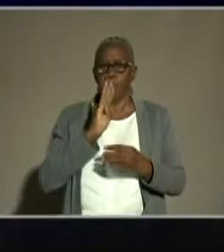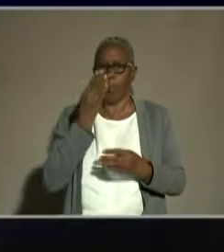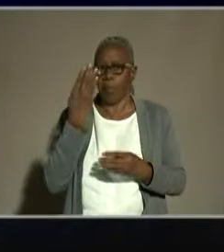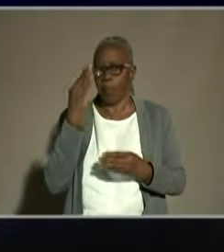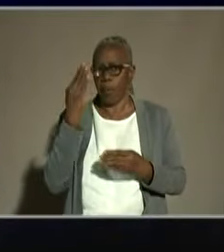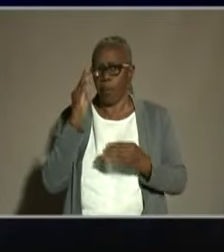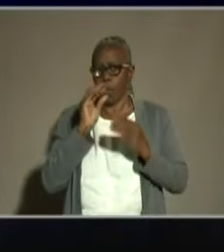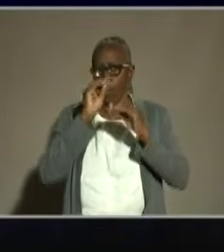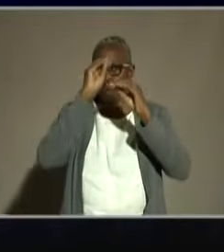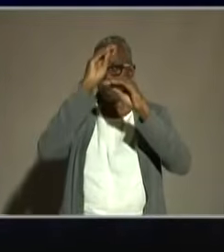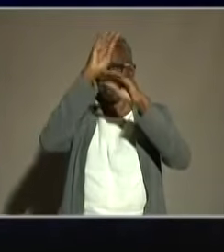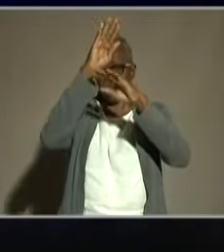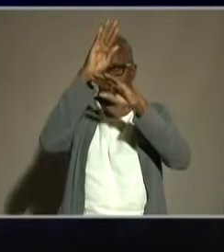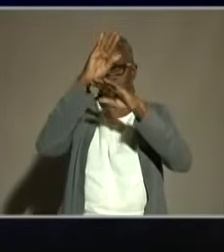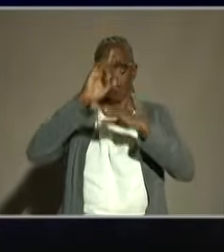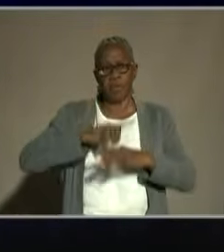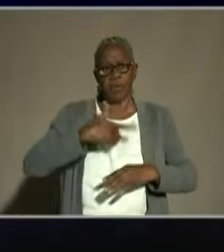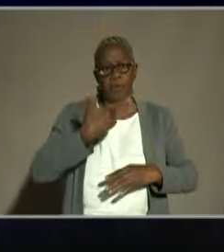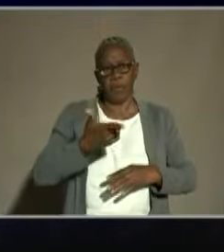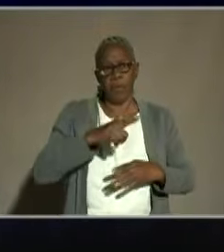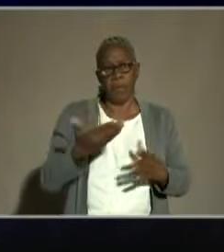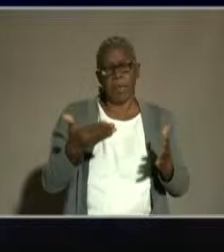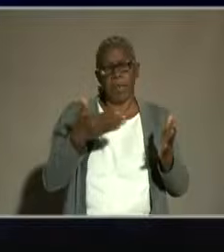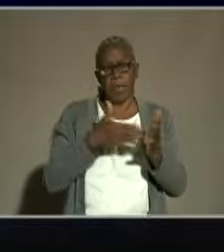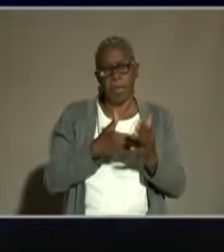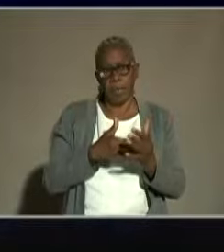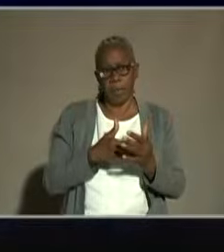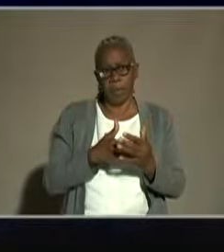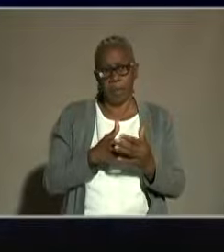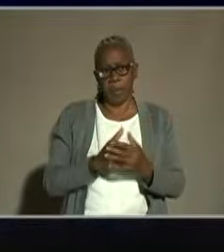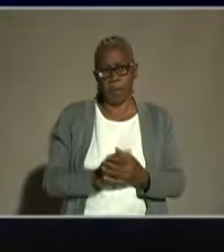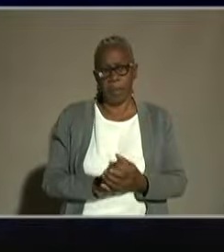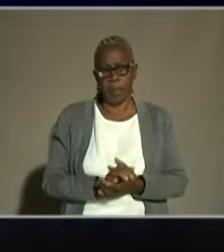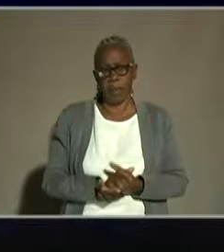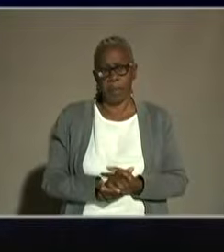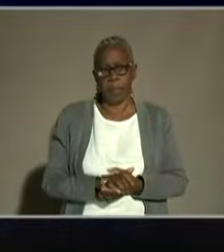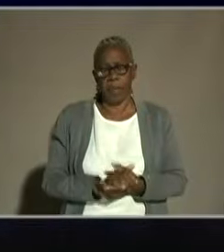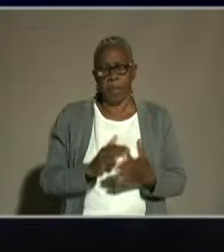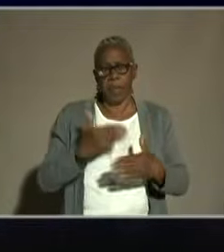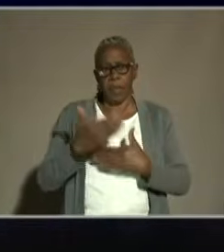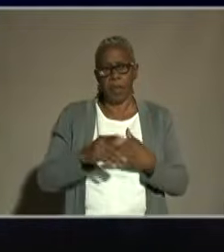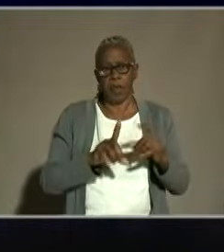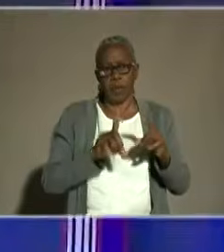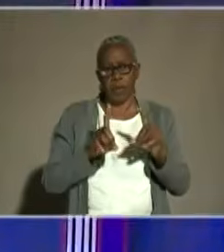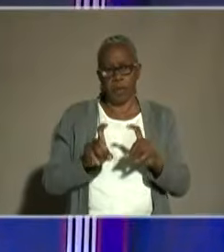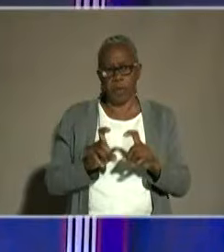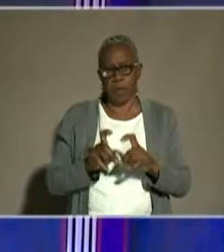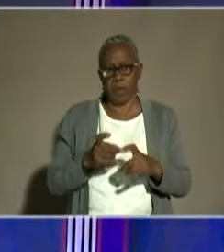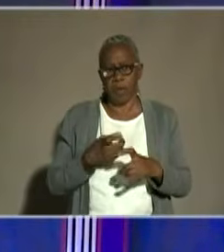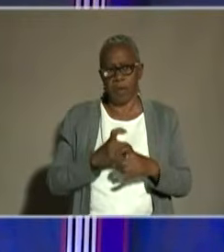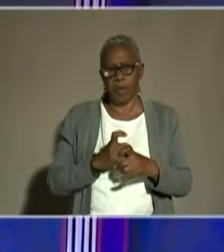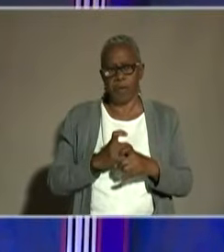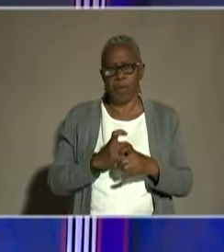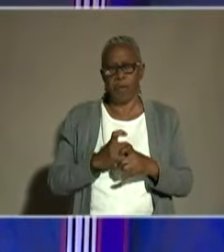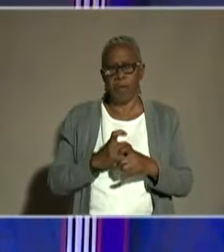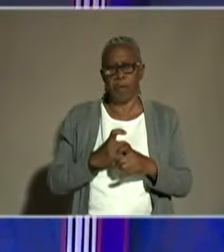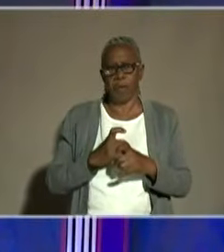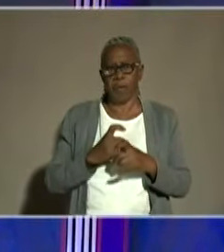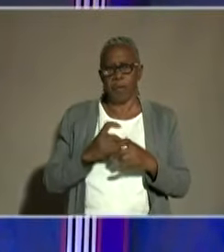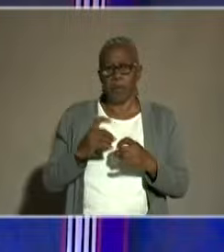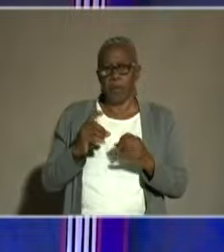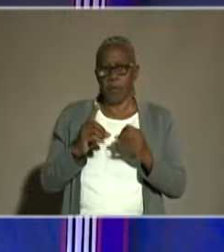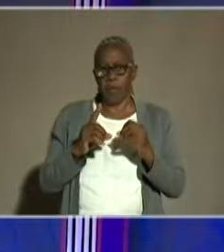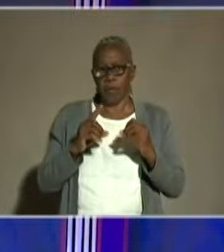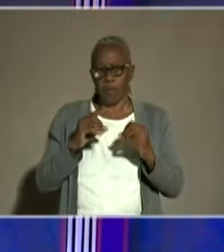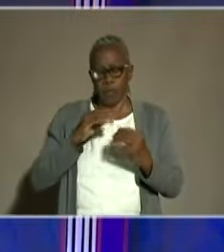reserve. You're flip-flopping again, Andrew. Our next question is from social media. Over to Amoy